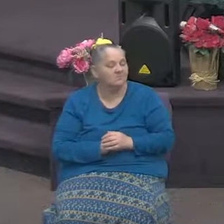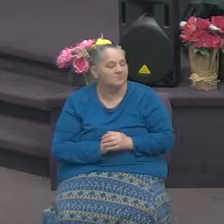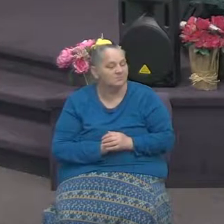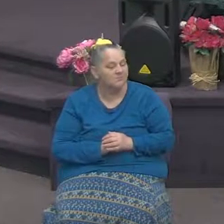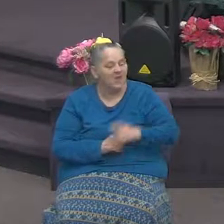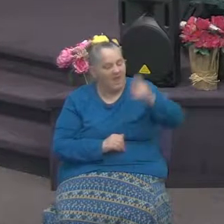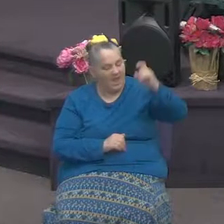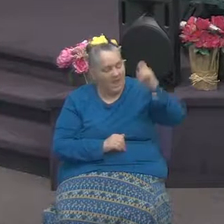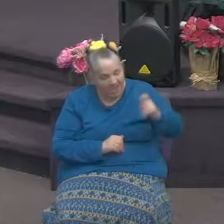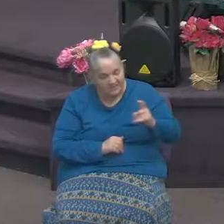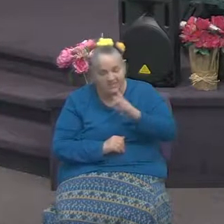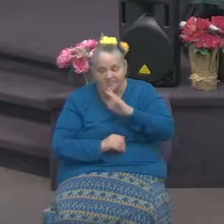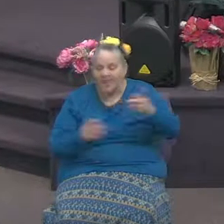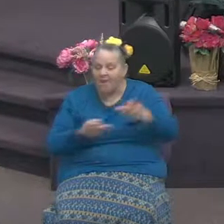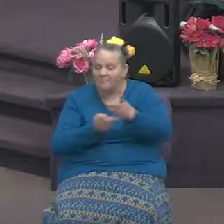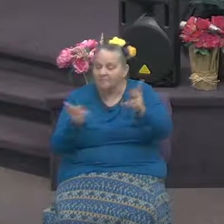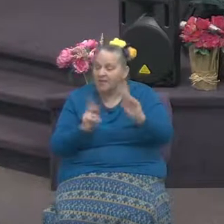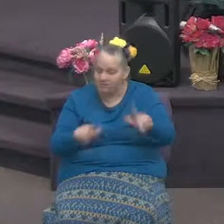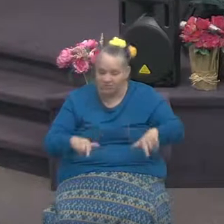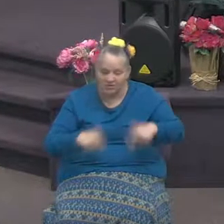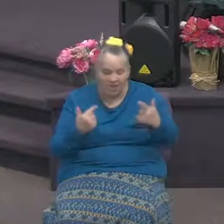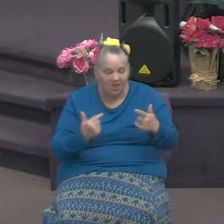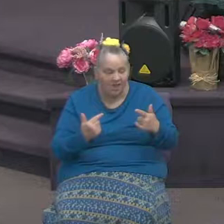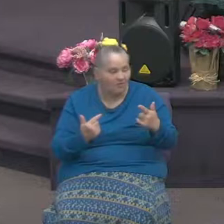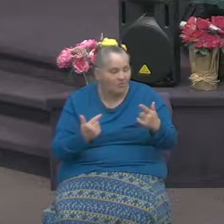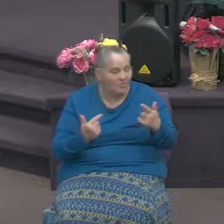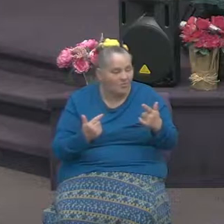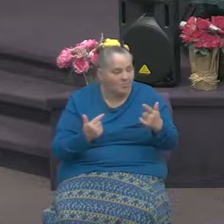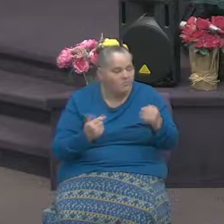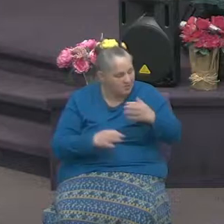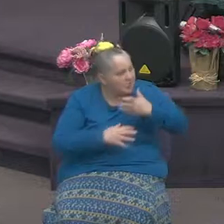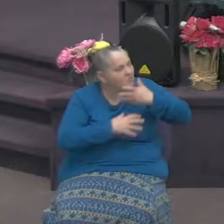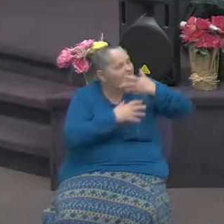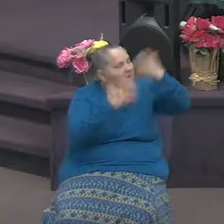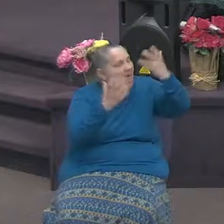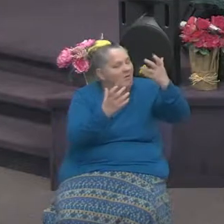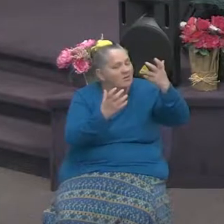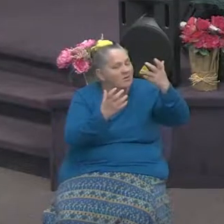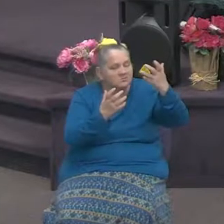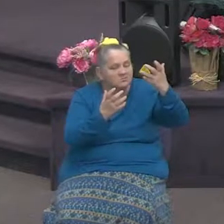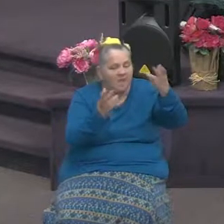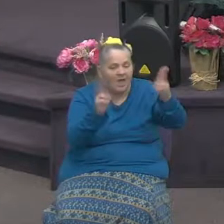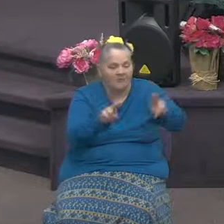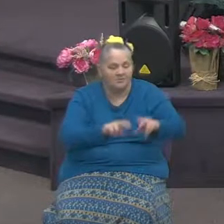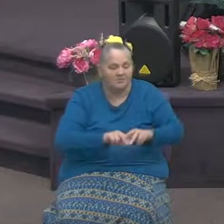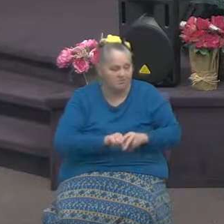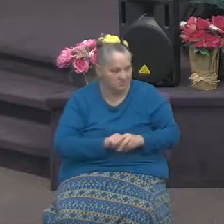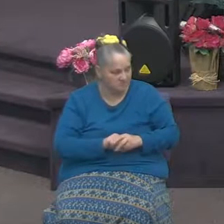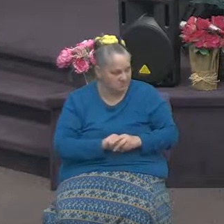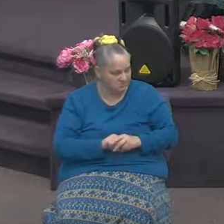There's got to be a place in your life where there has got to be a cry that comes out.